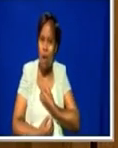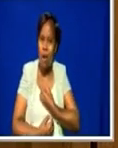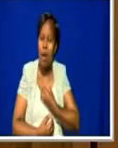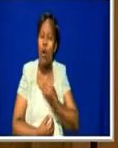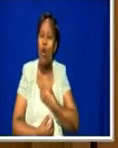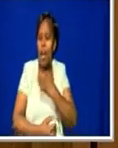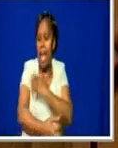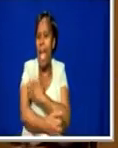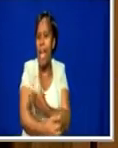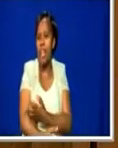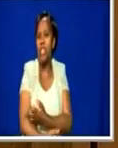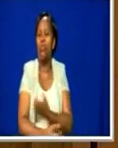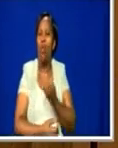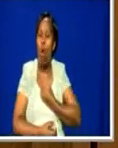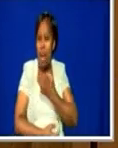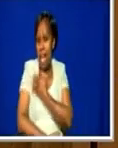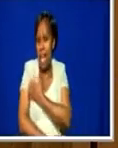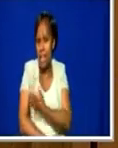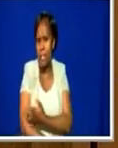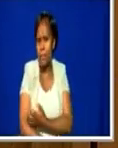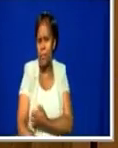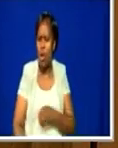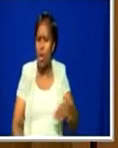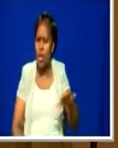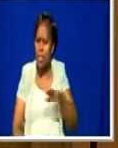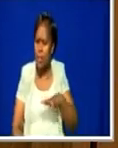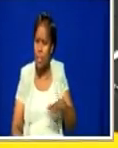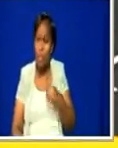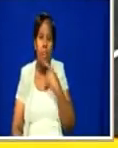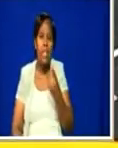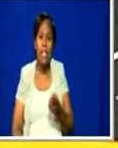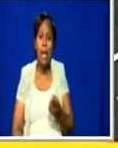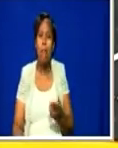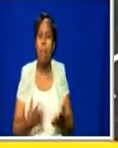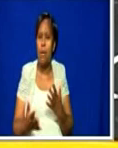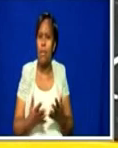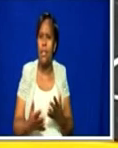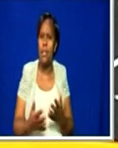so Burning it brings up. out energy. In Yes. fact, on the surface, it is said to be about